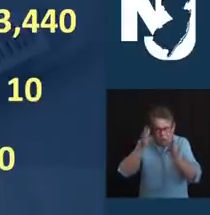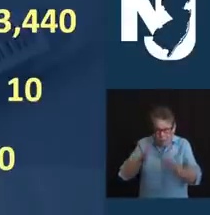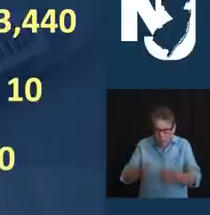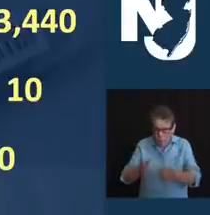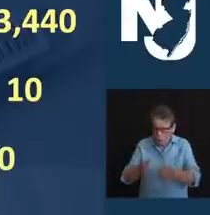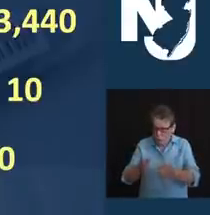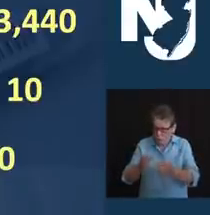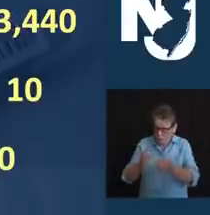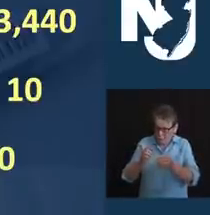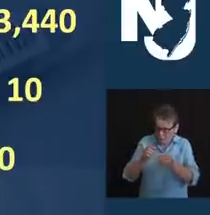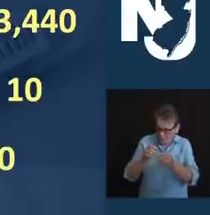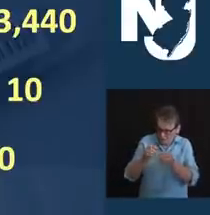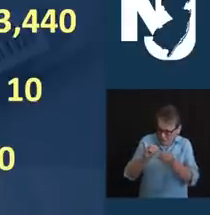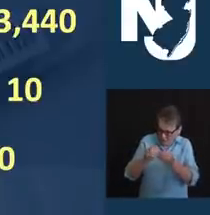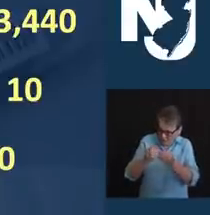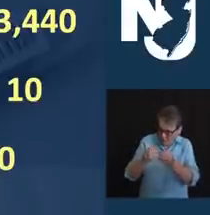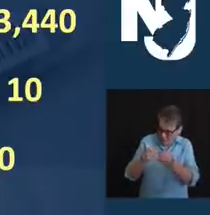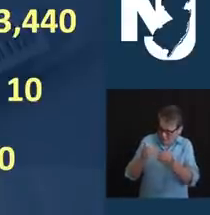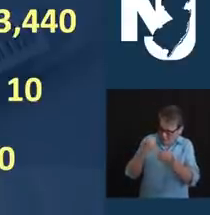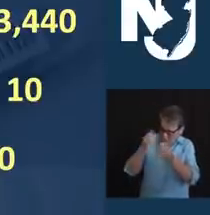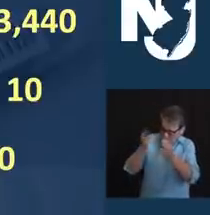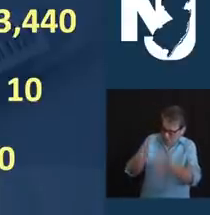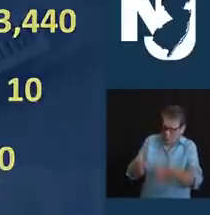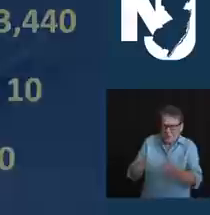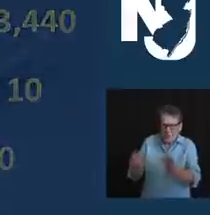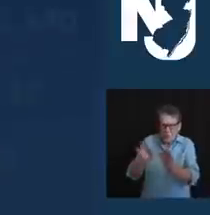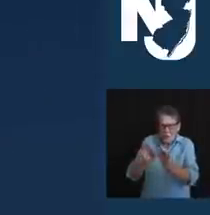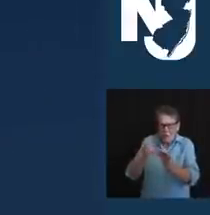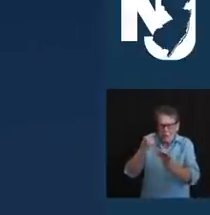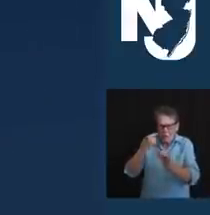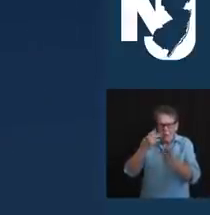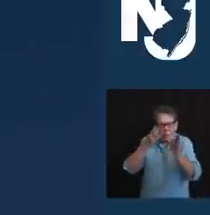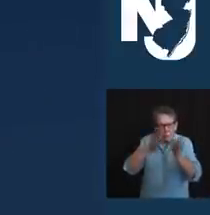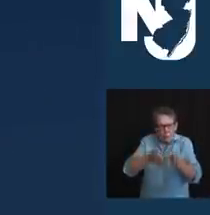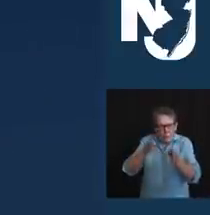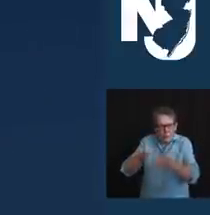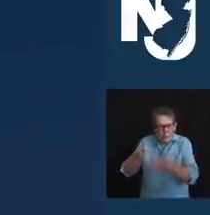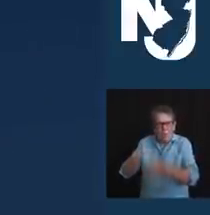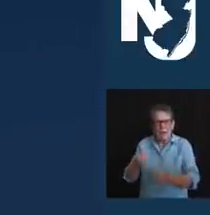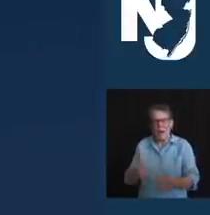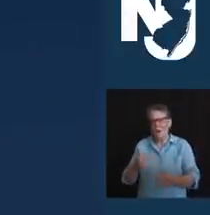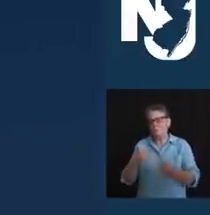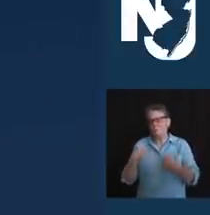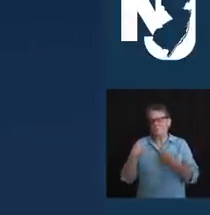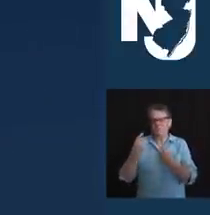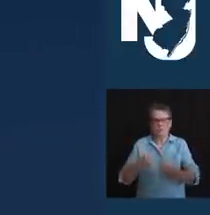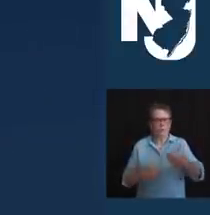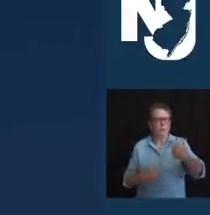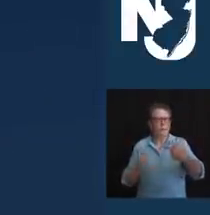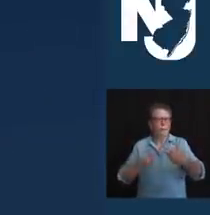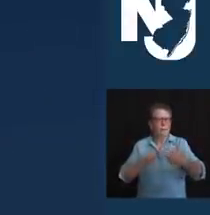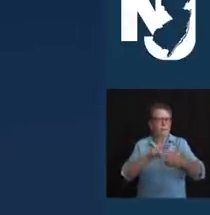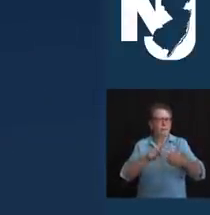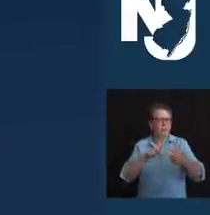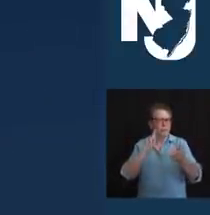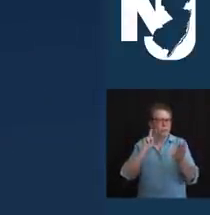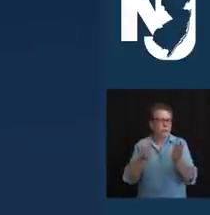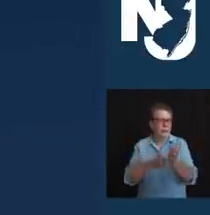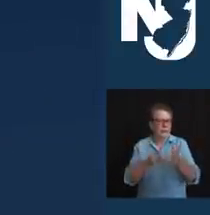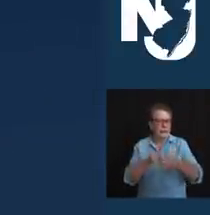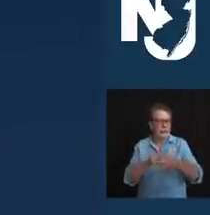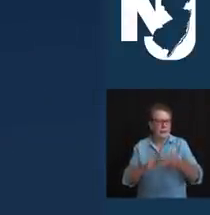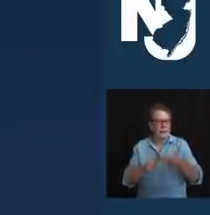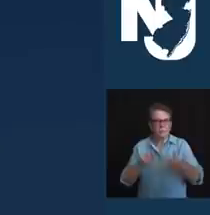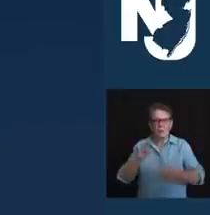New Jerseyans who we have lost. We'll begin by honoring this woman, Marianne Delorme, a